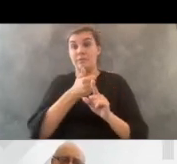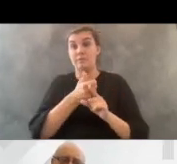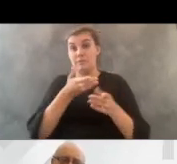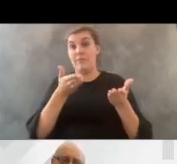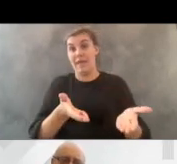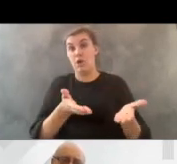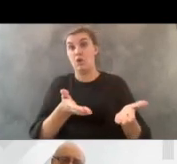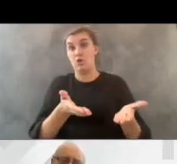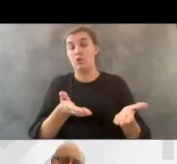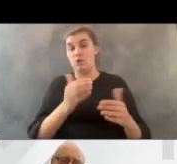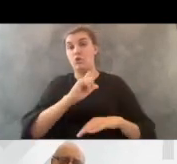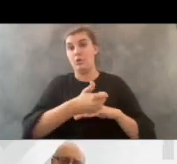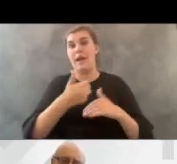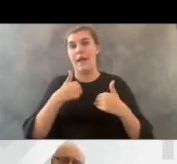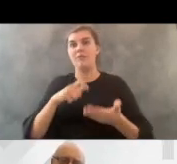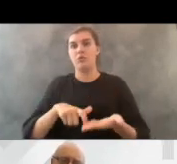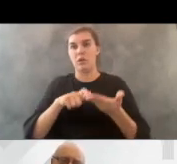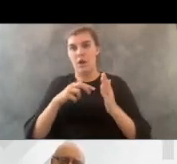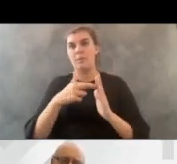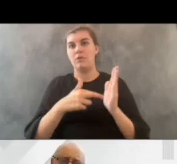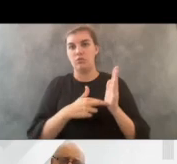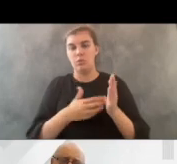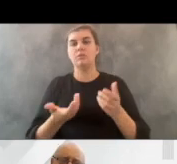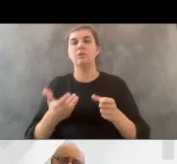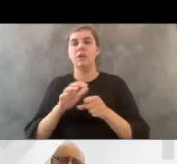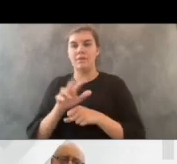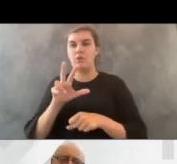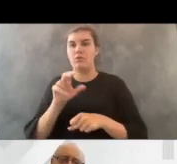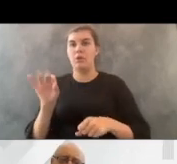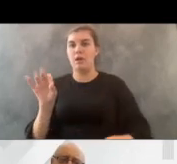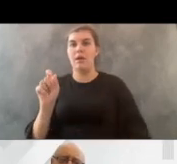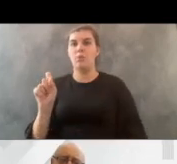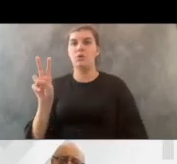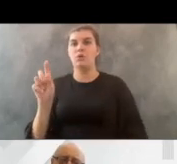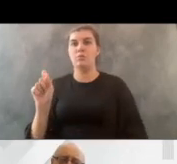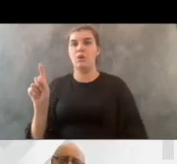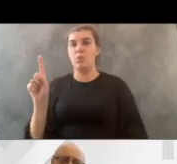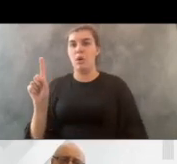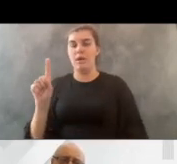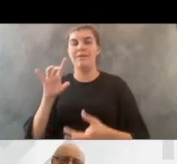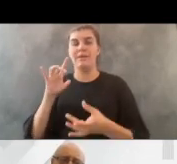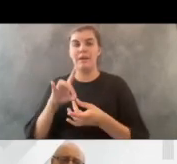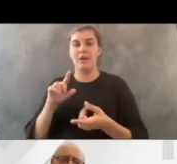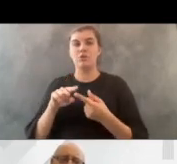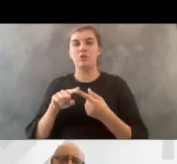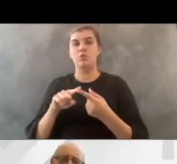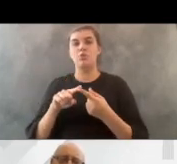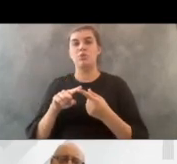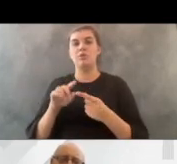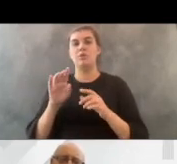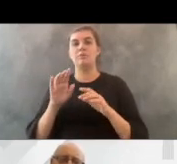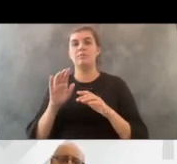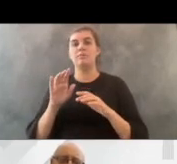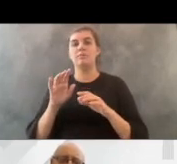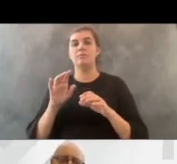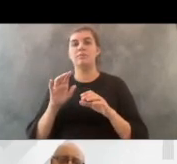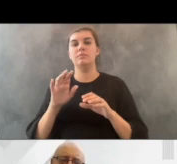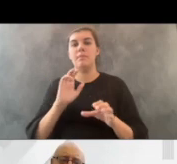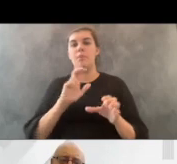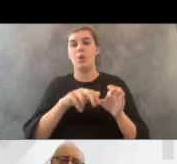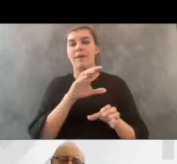the speech message component that basically tells the blind pedestrian that the signal is in